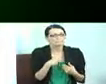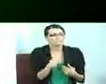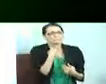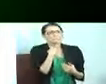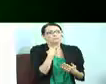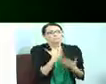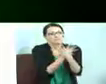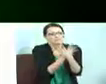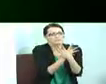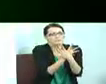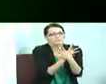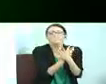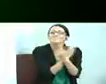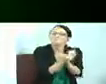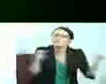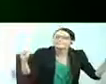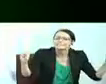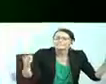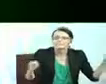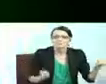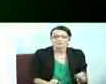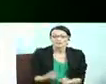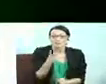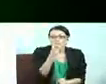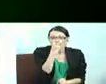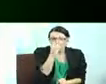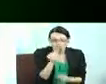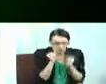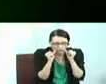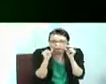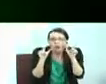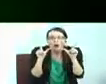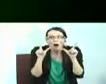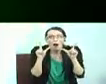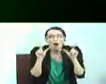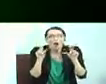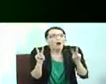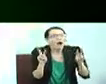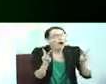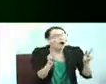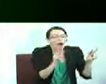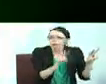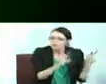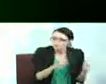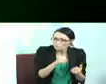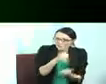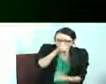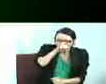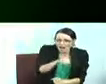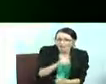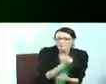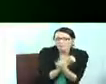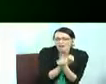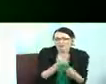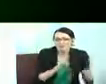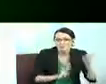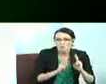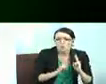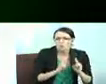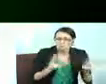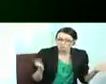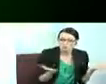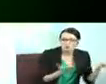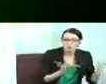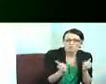blind. You raise up those who were bowed down. You love those who do justice. You